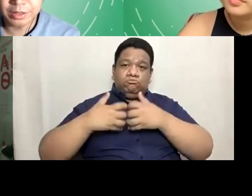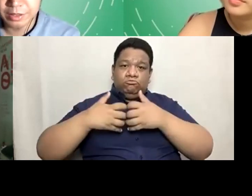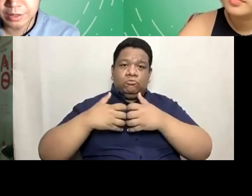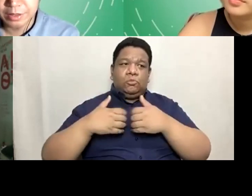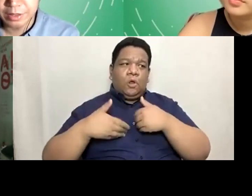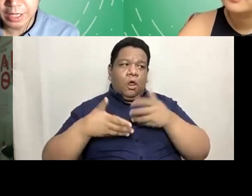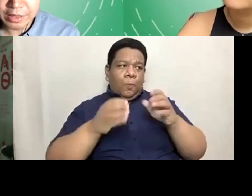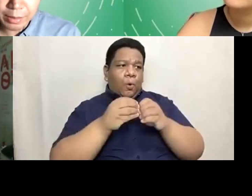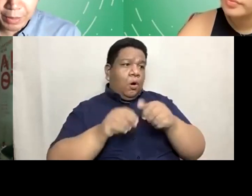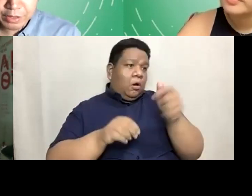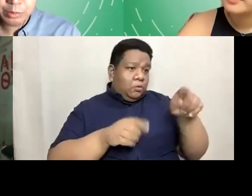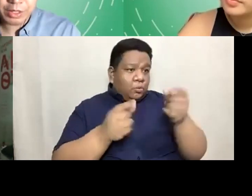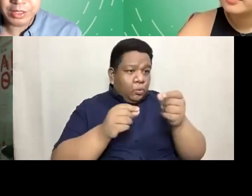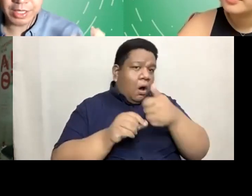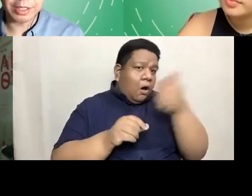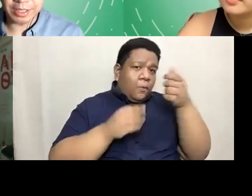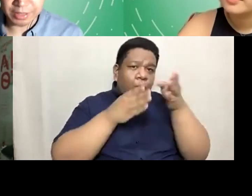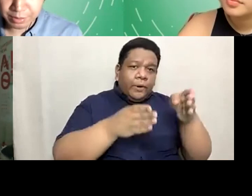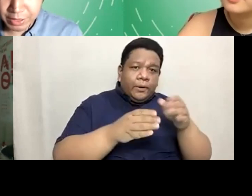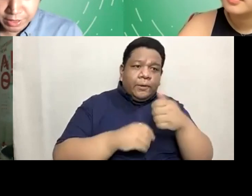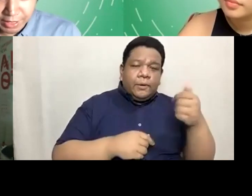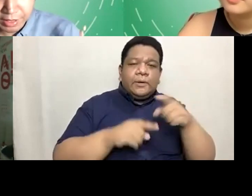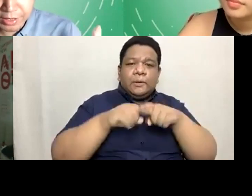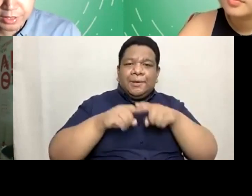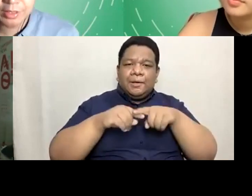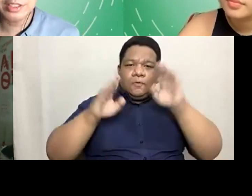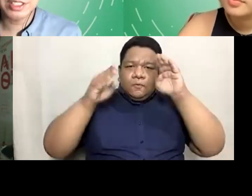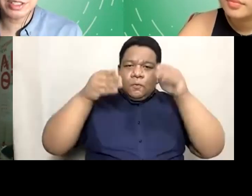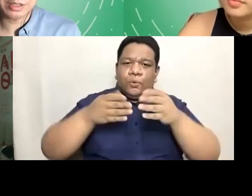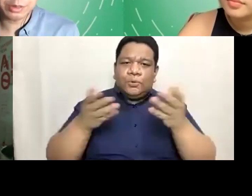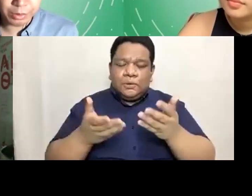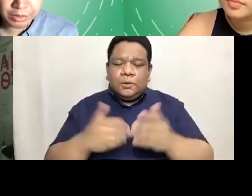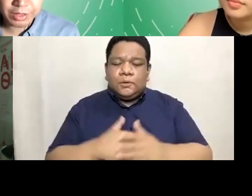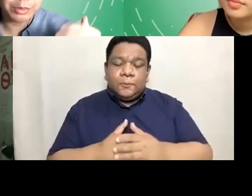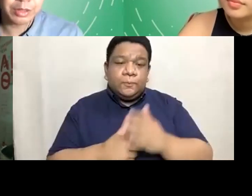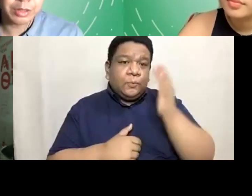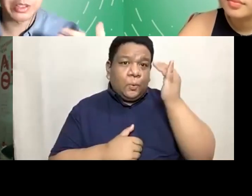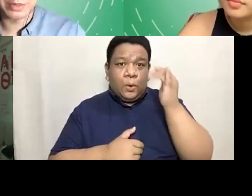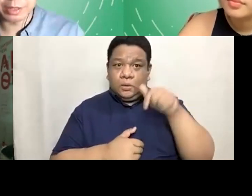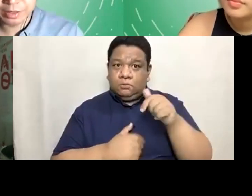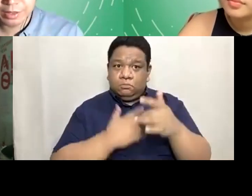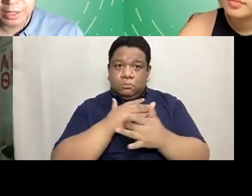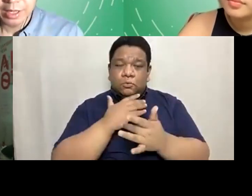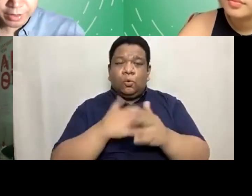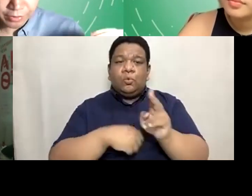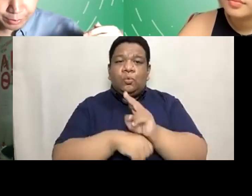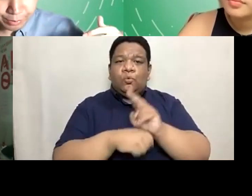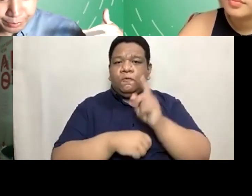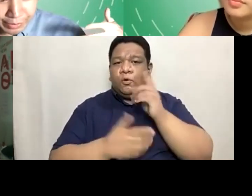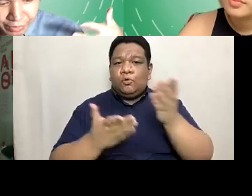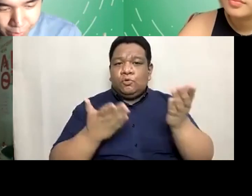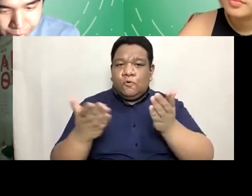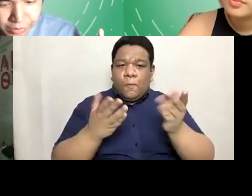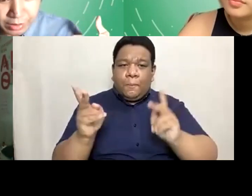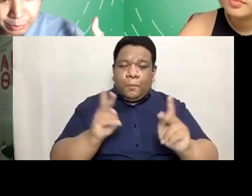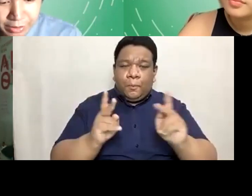more. It depends on what the center is, because again, these technologies are tools to serve humans. If